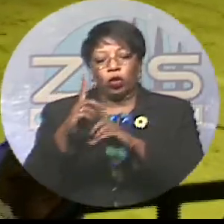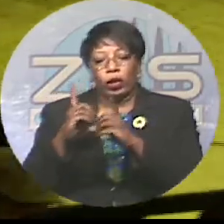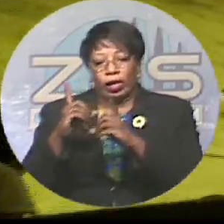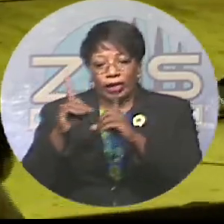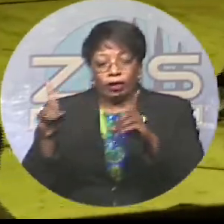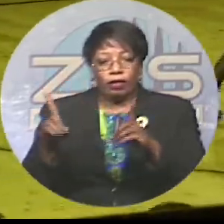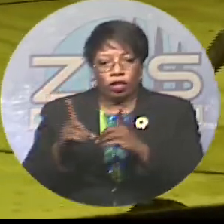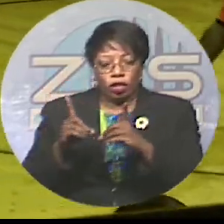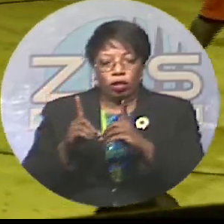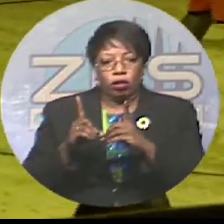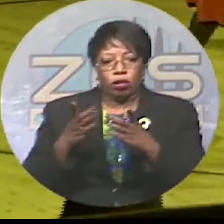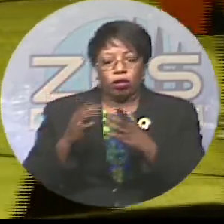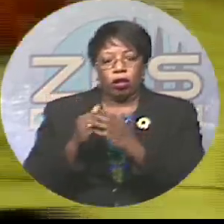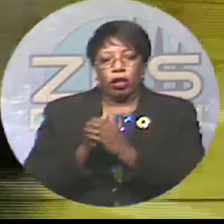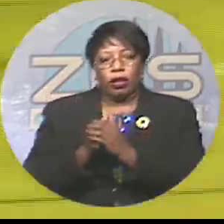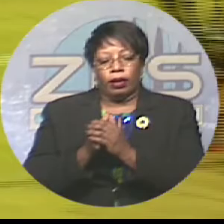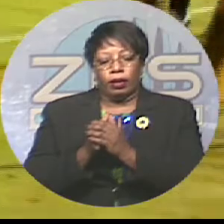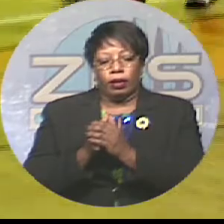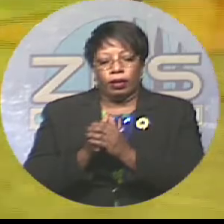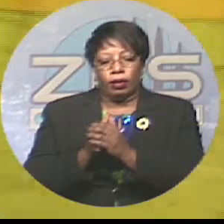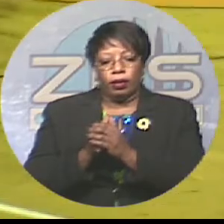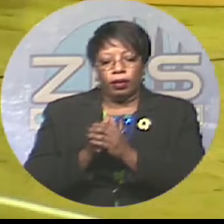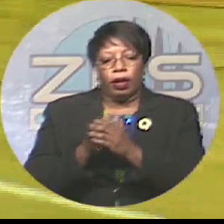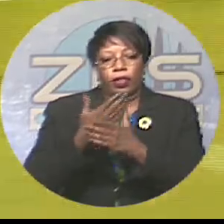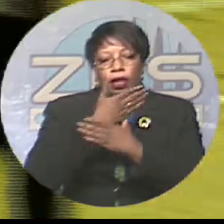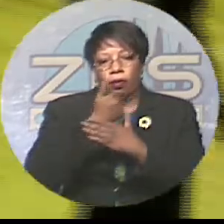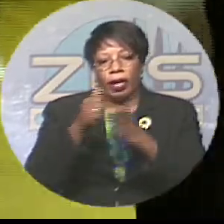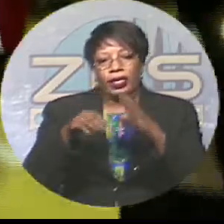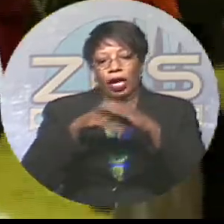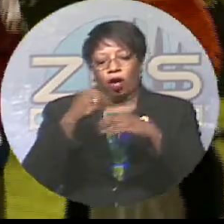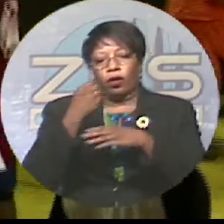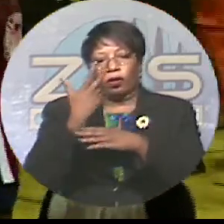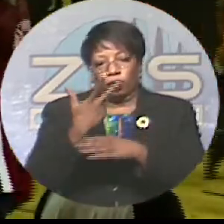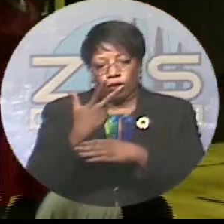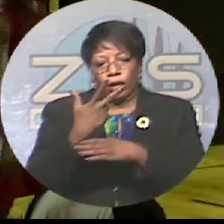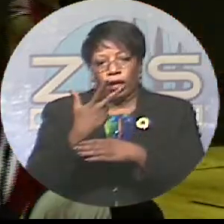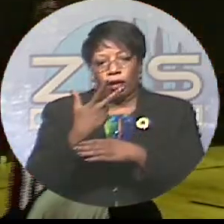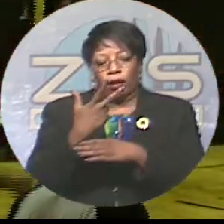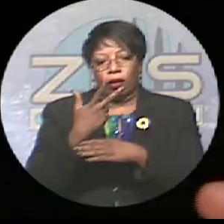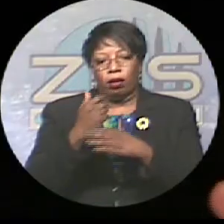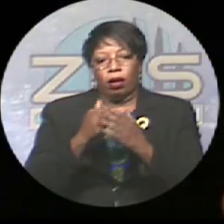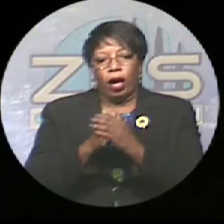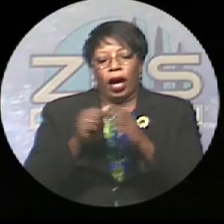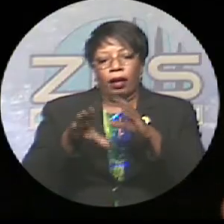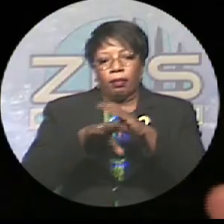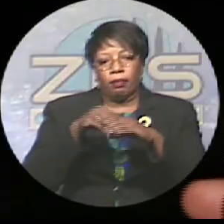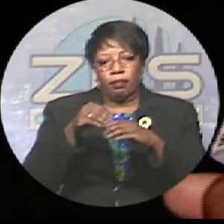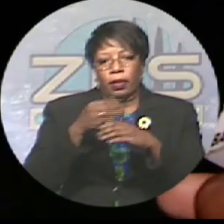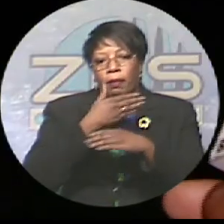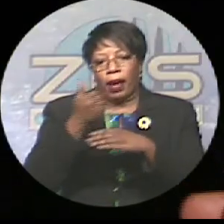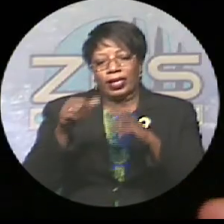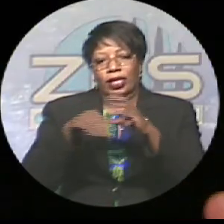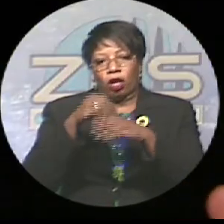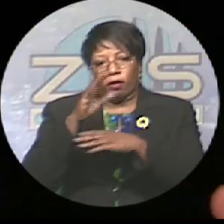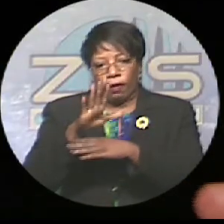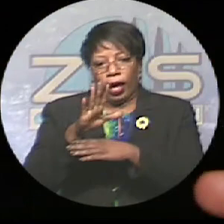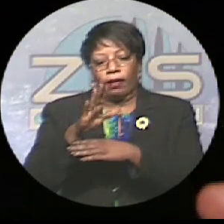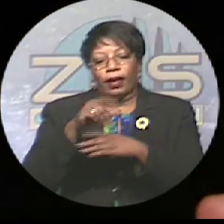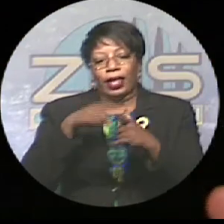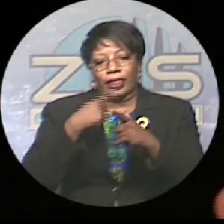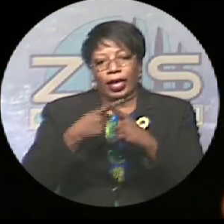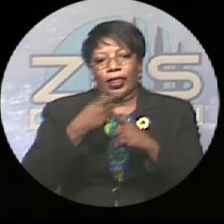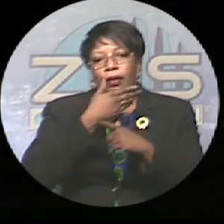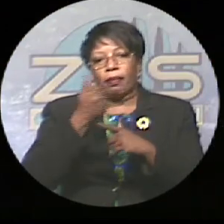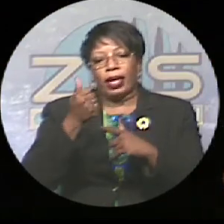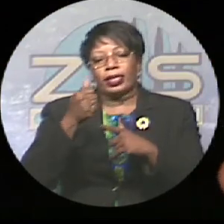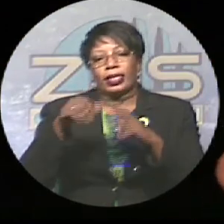It's going to be best of the three, first round, best of the five, second round, best of the seven, the last round, the